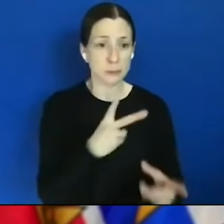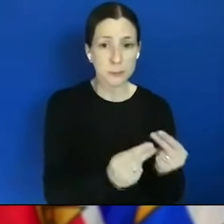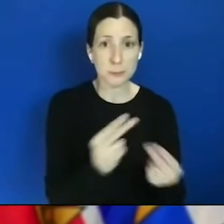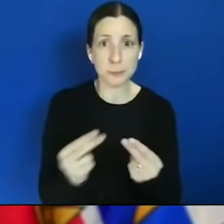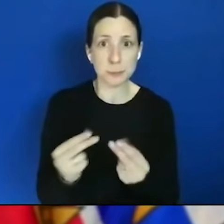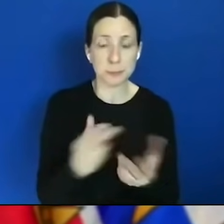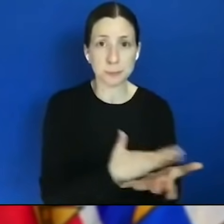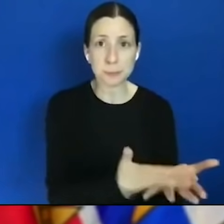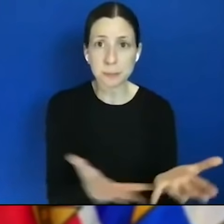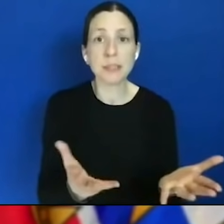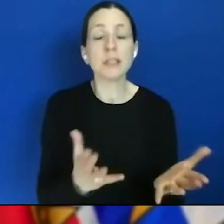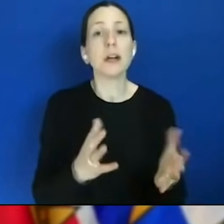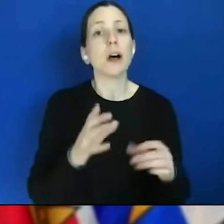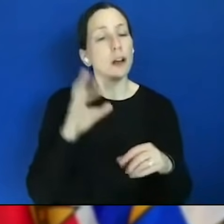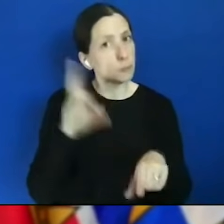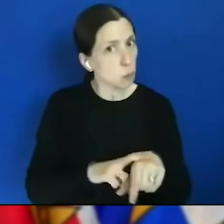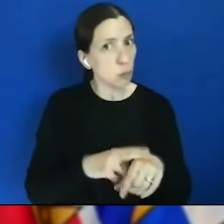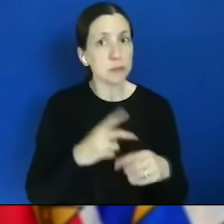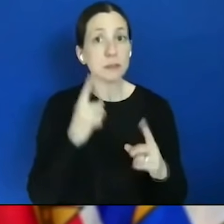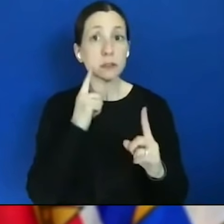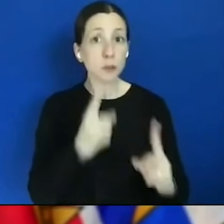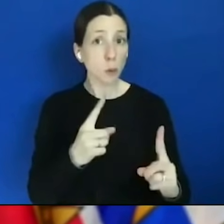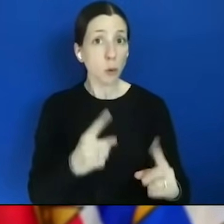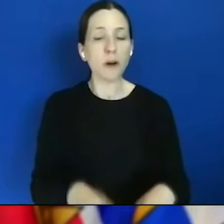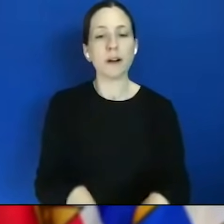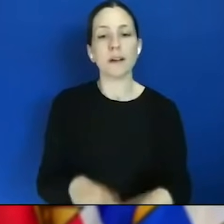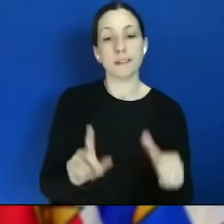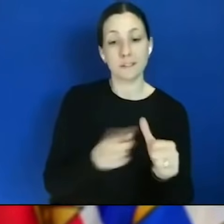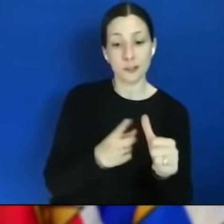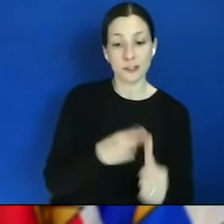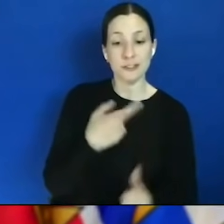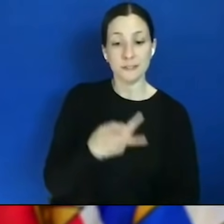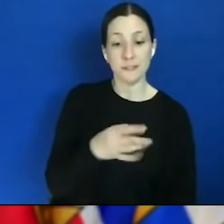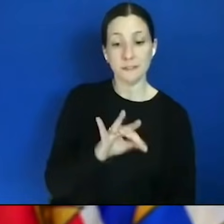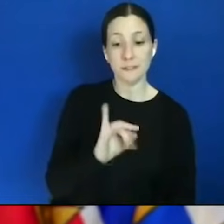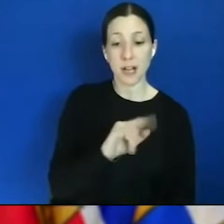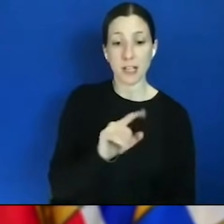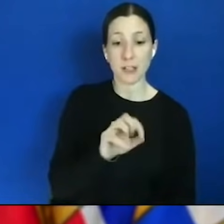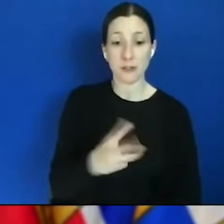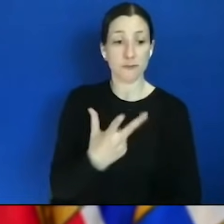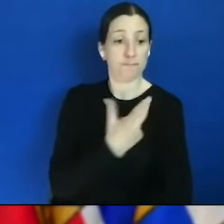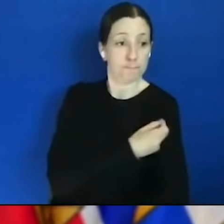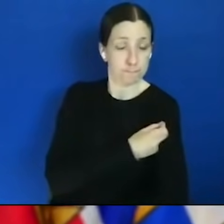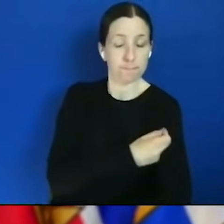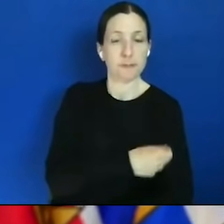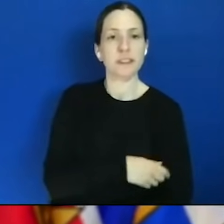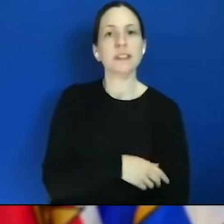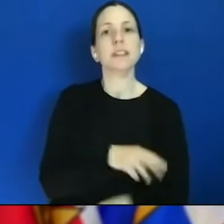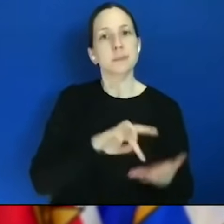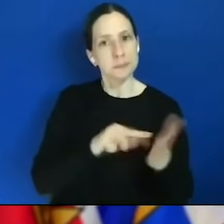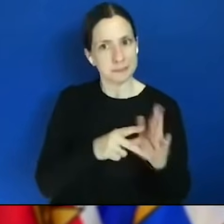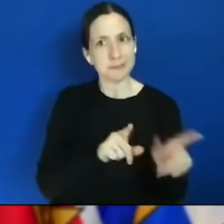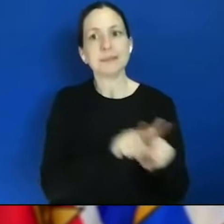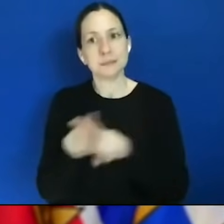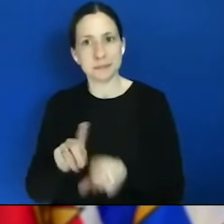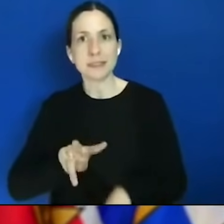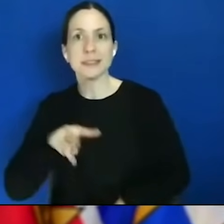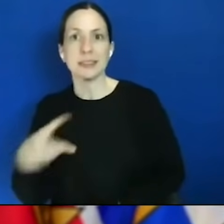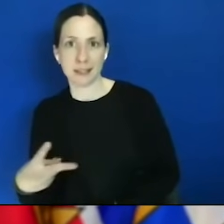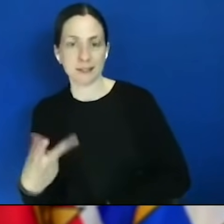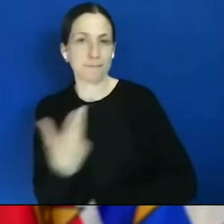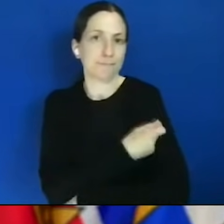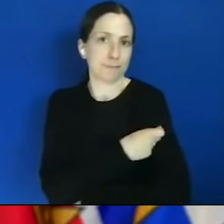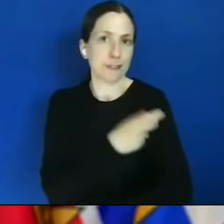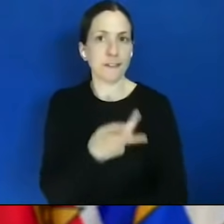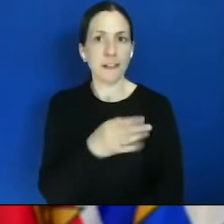make sure that if you receive Pfizer for your first dose, you'll receive Pfizer for your second dose, or Moderna for your first dose and Moderna